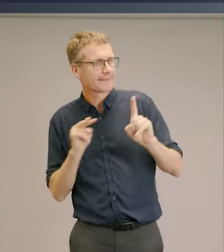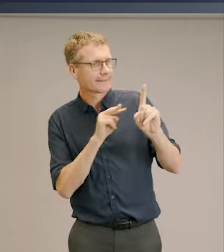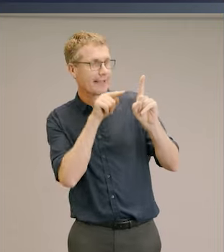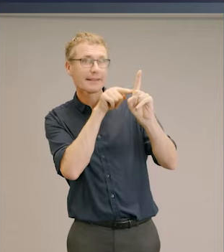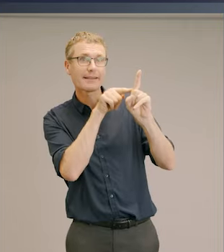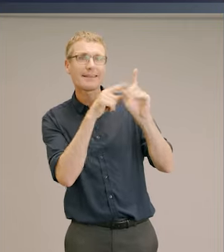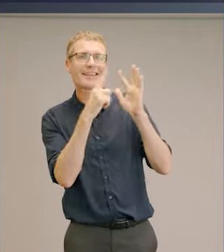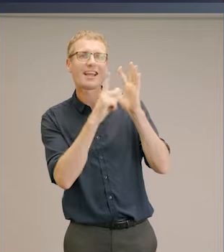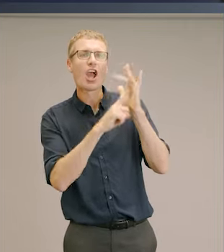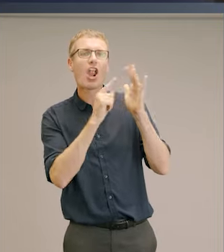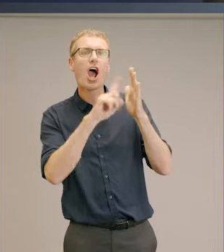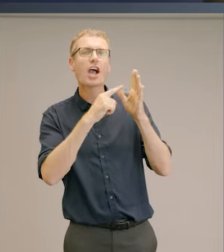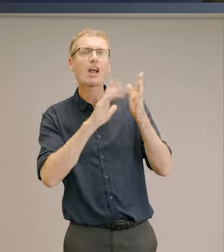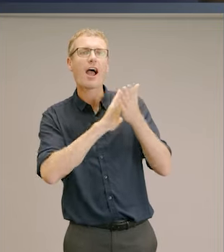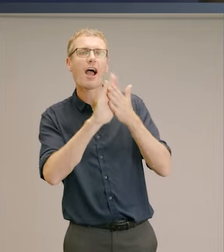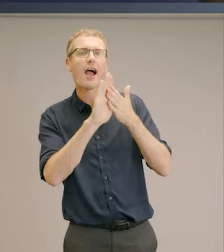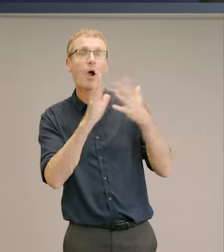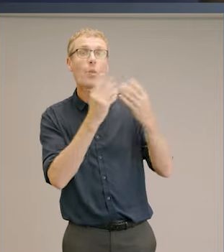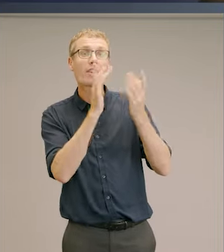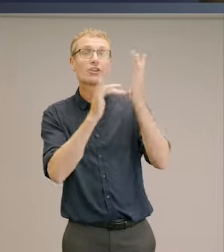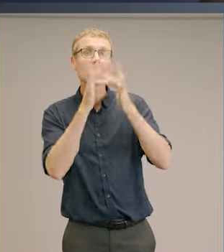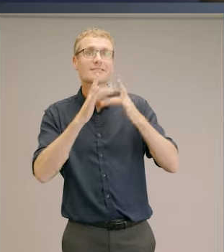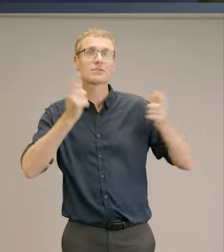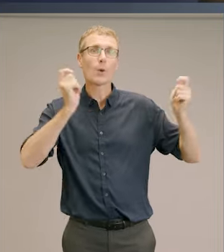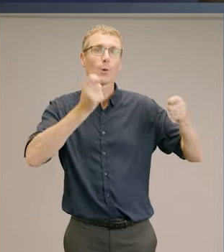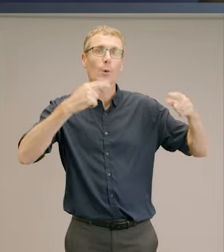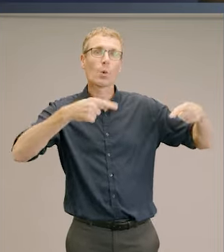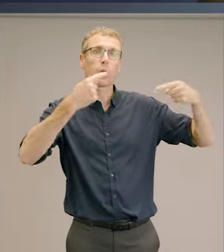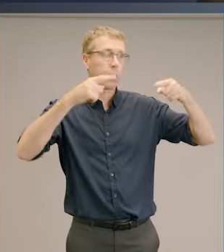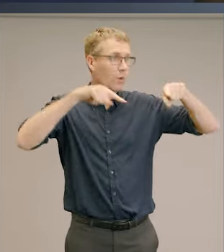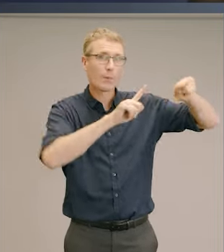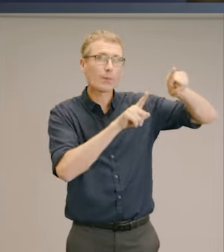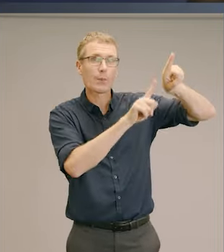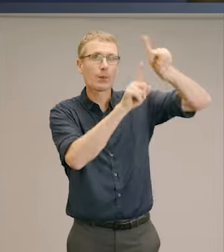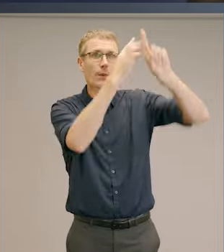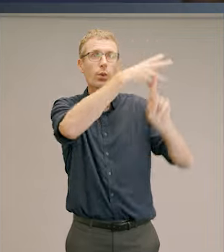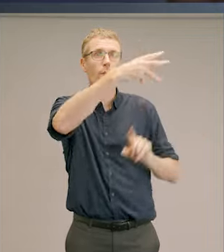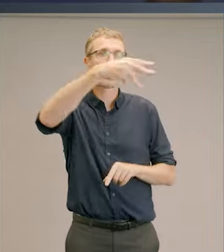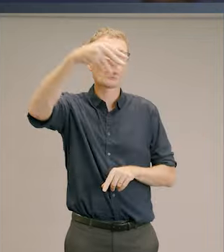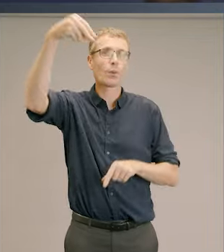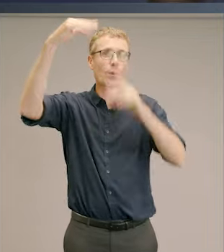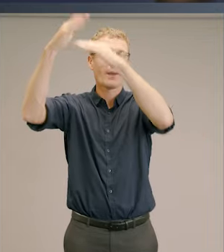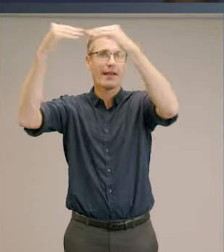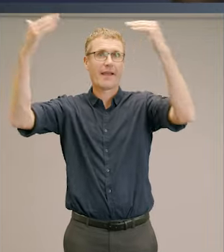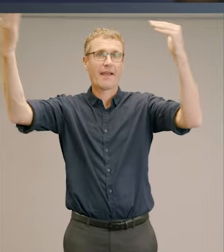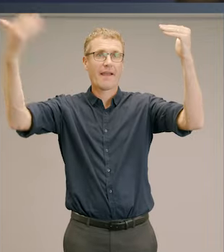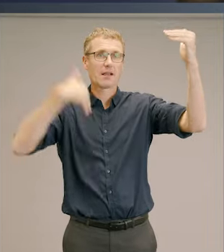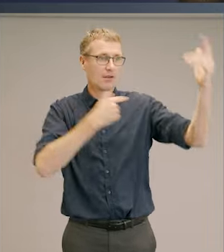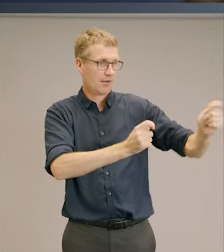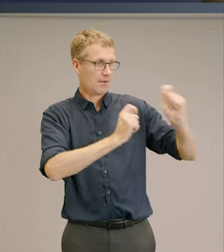what happened. Elisha saw Elijah go up on the chariots up to heaven. And so in that moment, as Jesus is